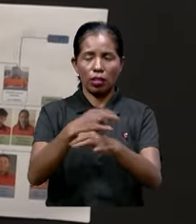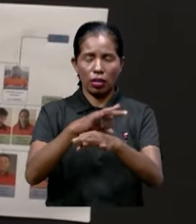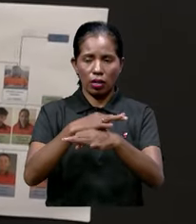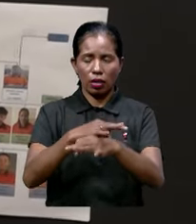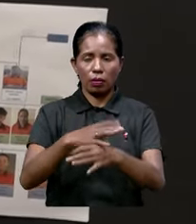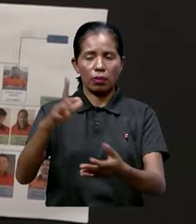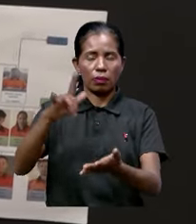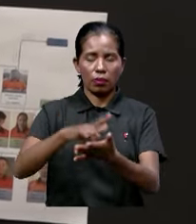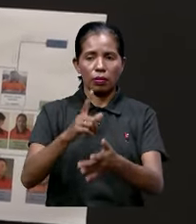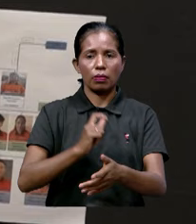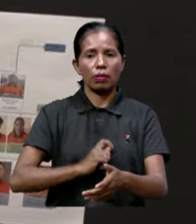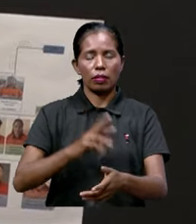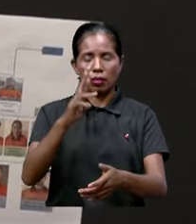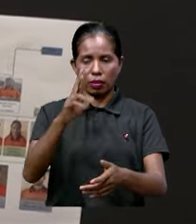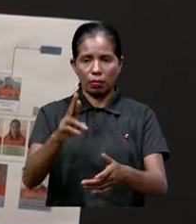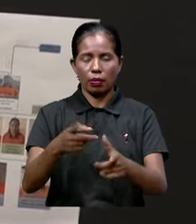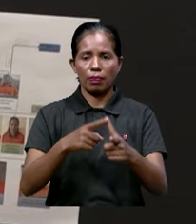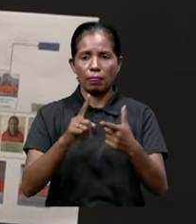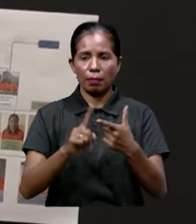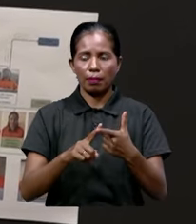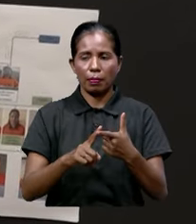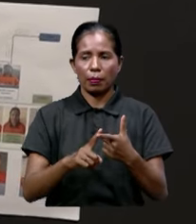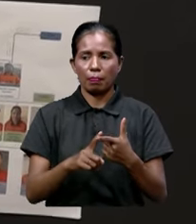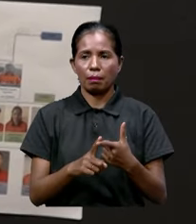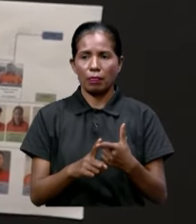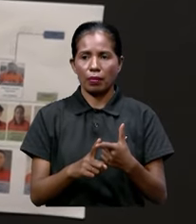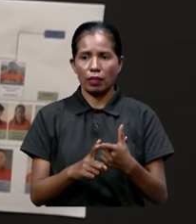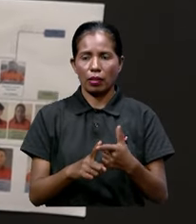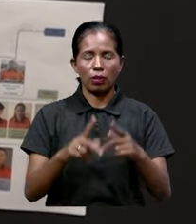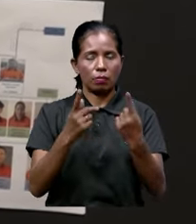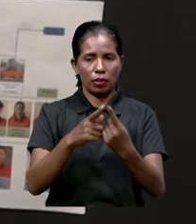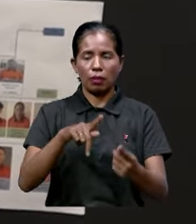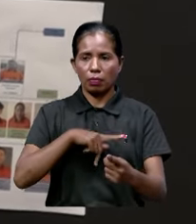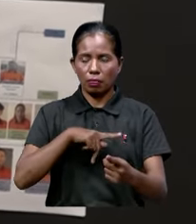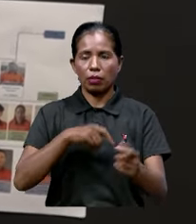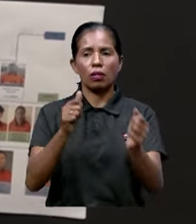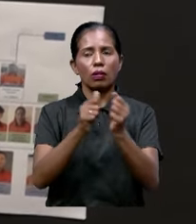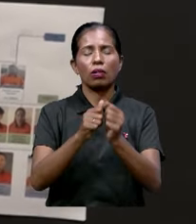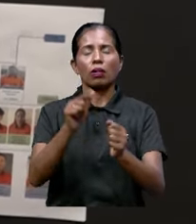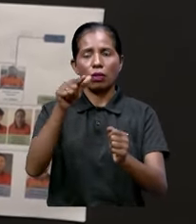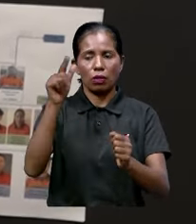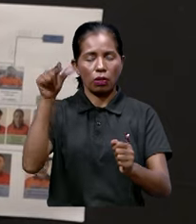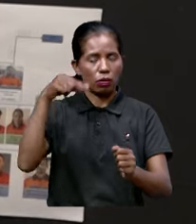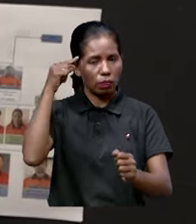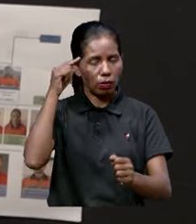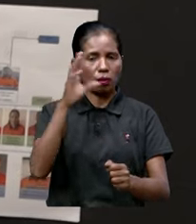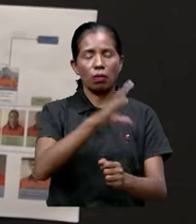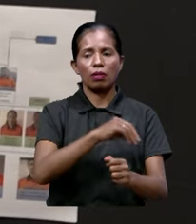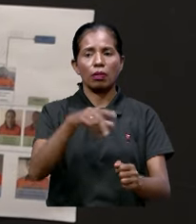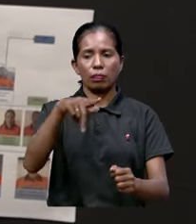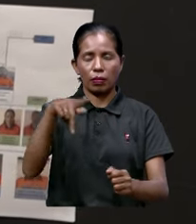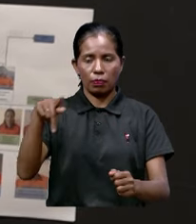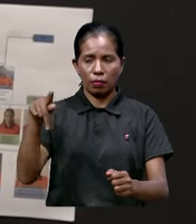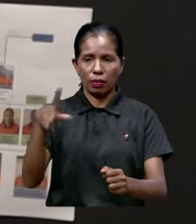nien neve contrato entre setor privado o governo neve bolo PPP neve hahu